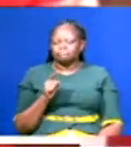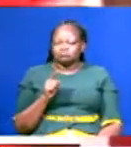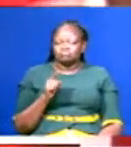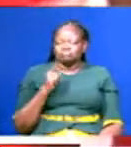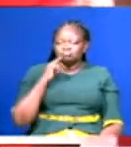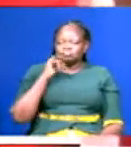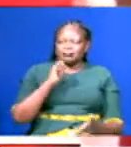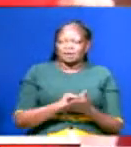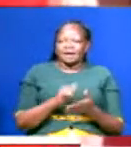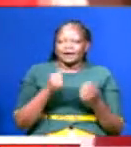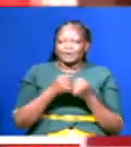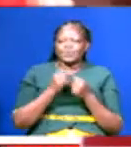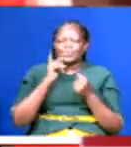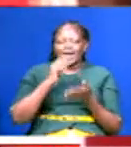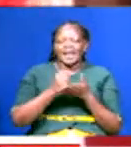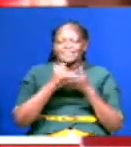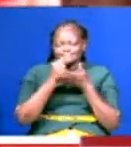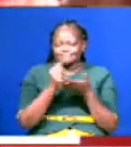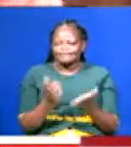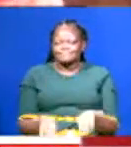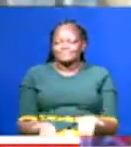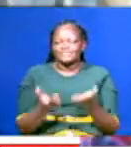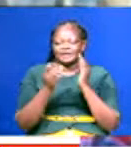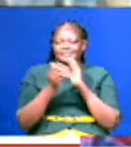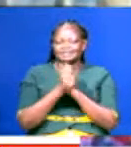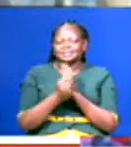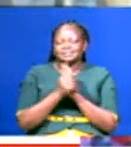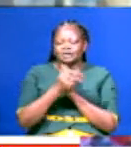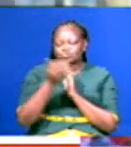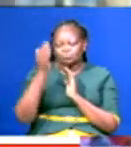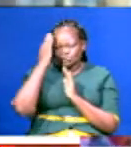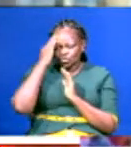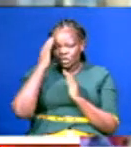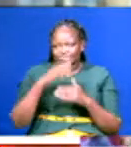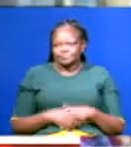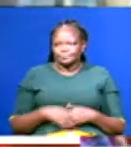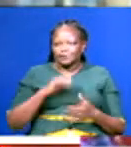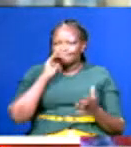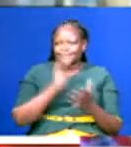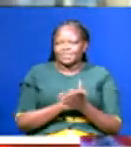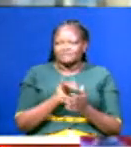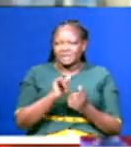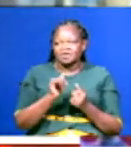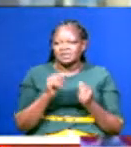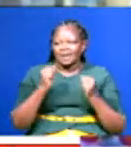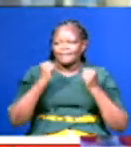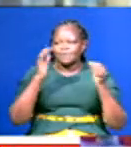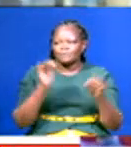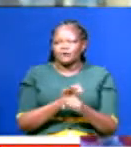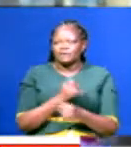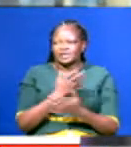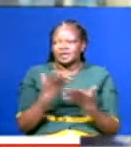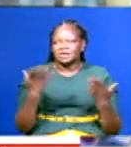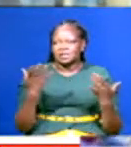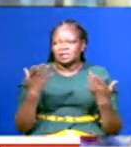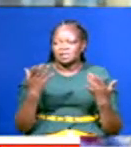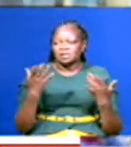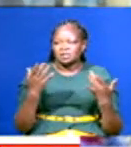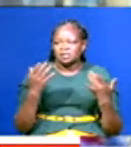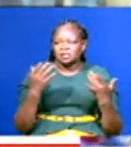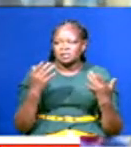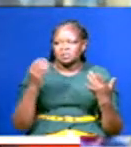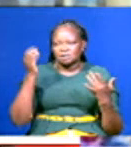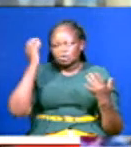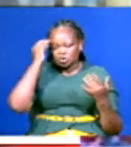the game will go a long way in improving their skills and knowledge. Because I believe chess can be a very powerful tool, right? A powerful